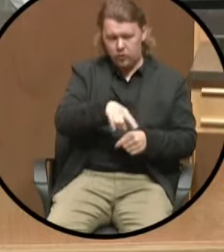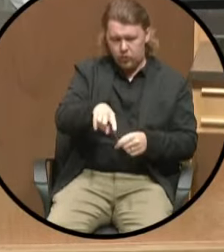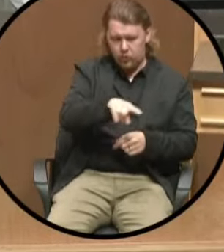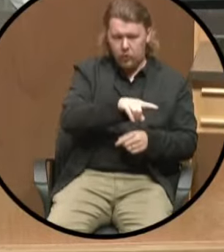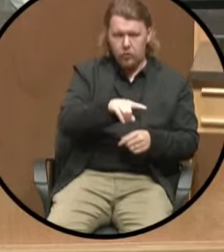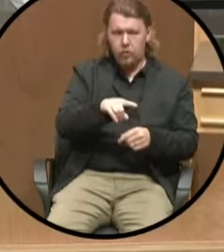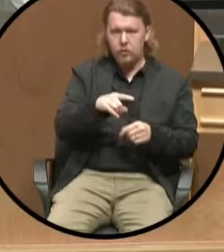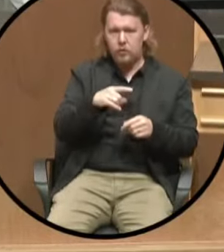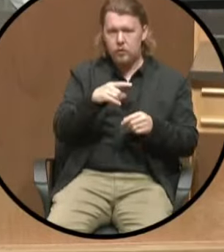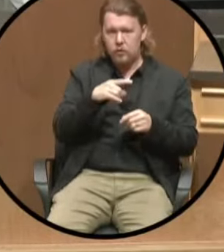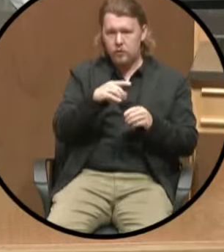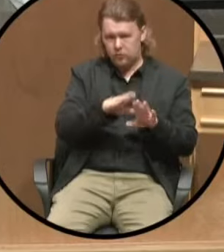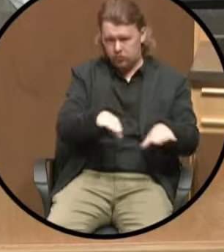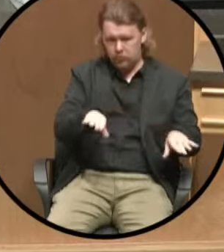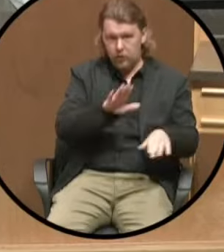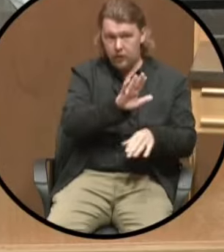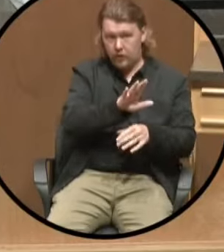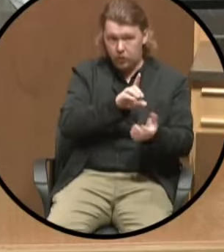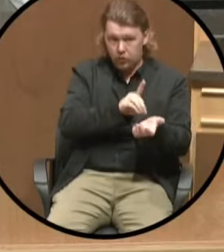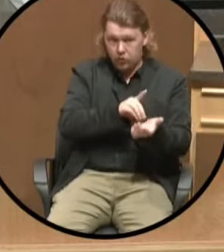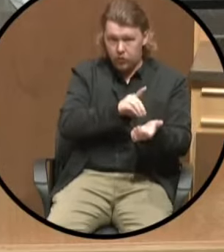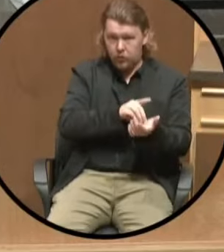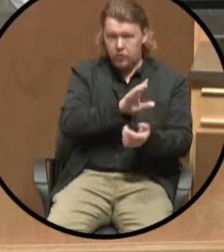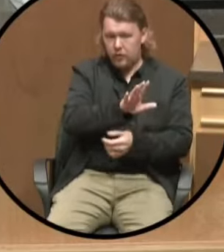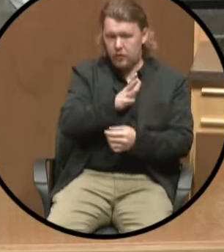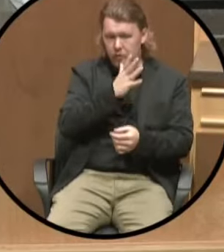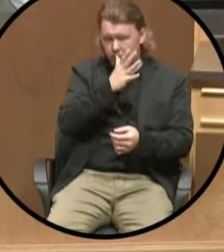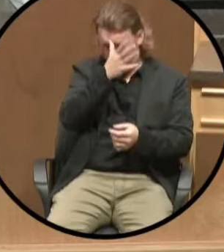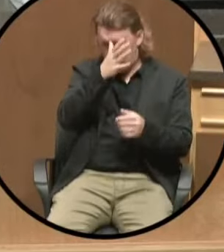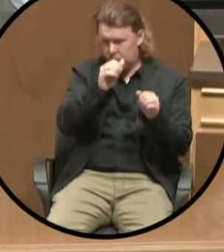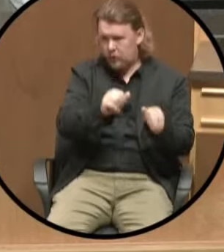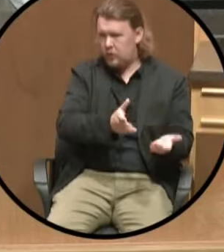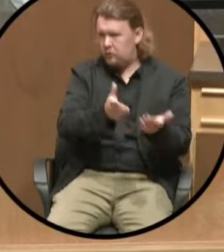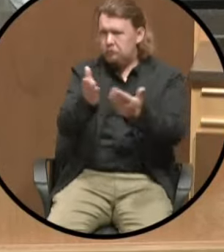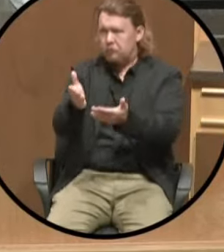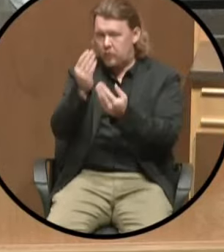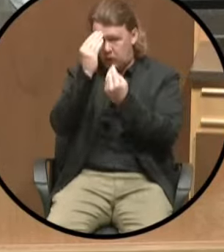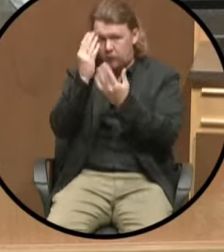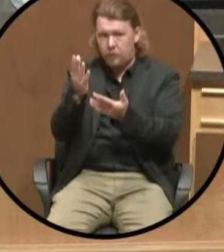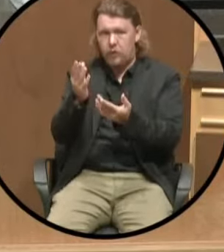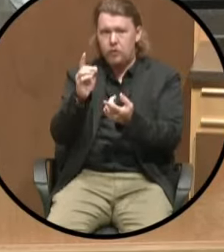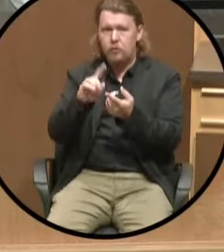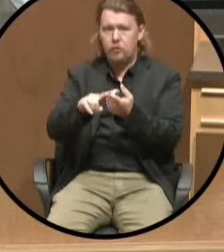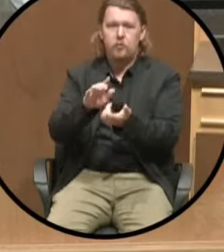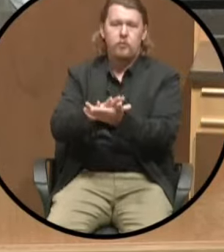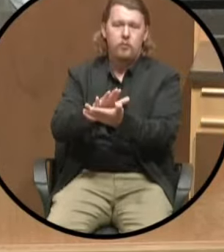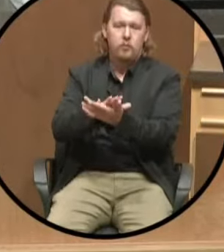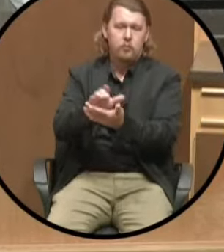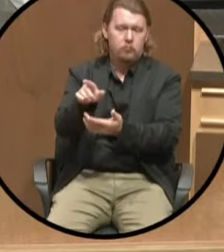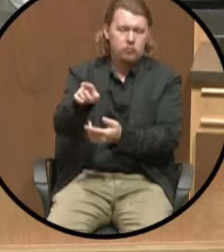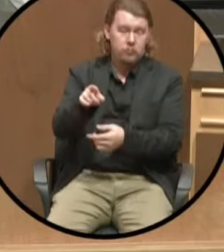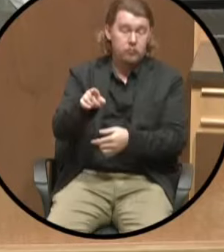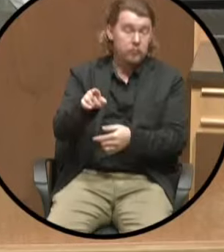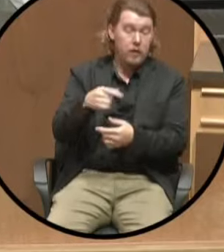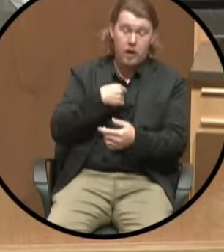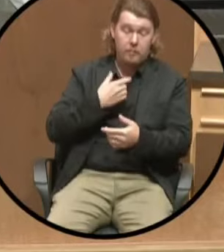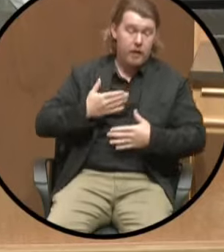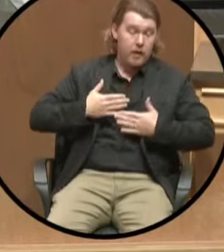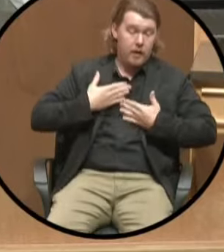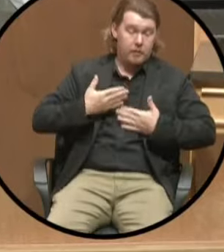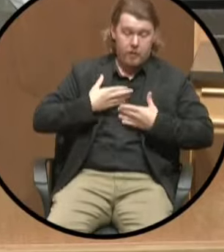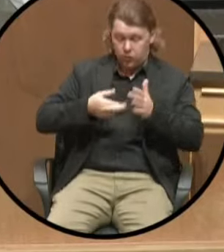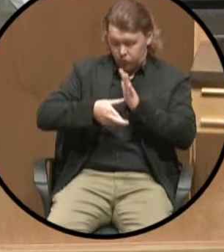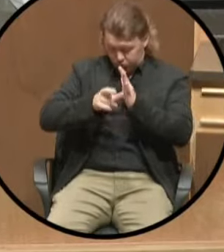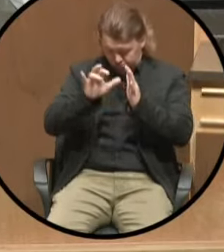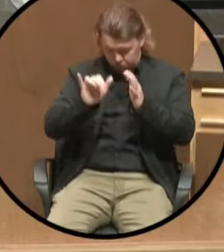children's physician and parents can submit information to the school, and I will be happy to review